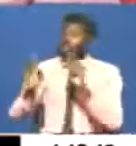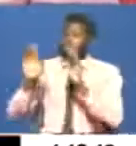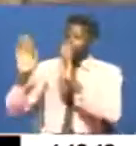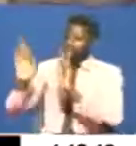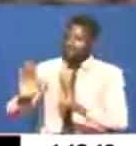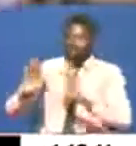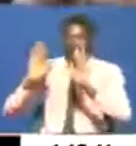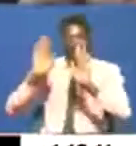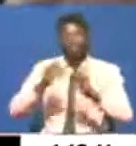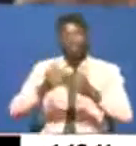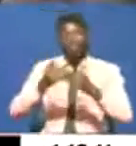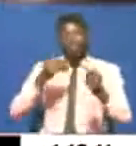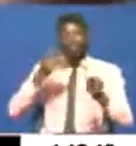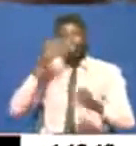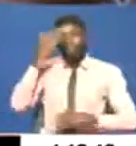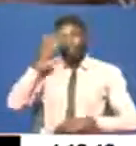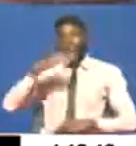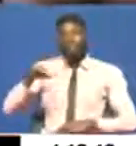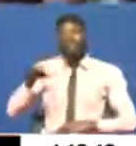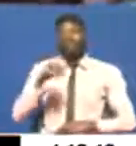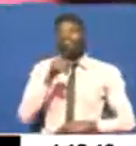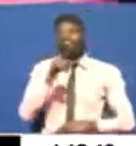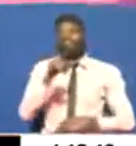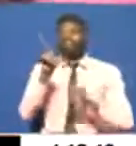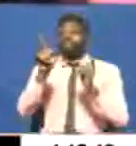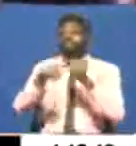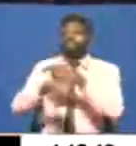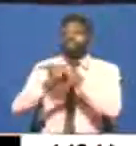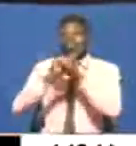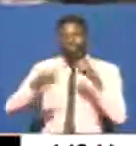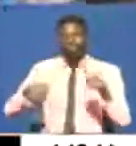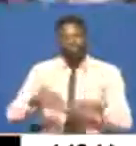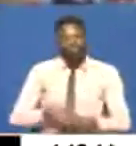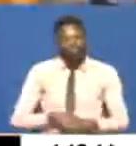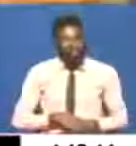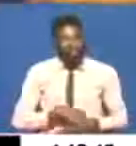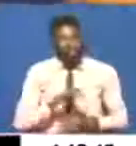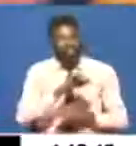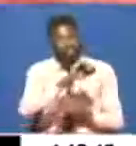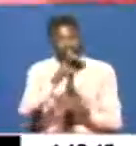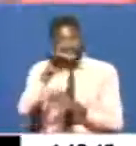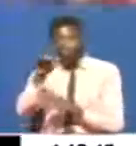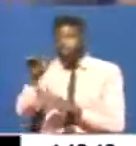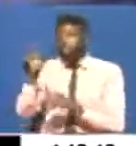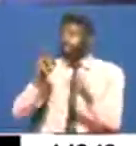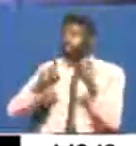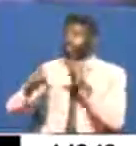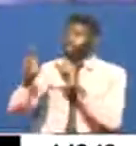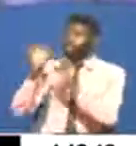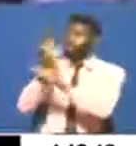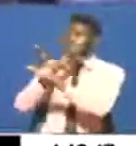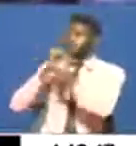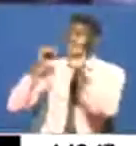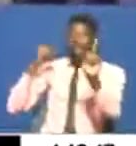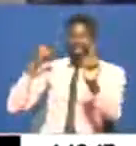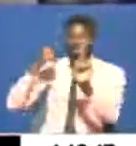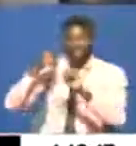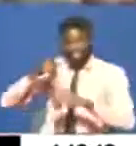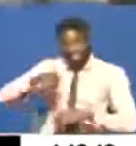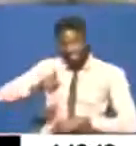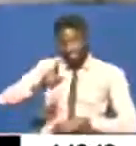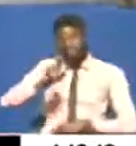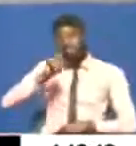bunge kuvunjwa. Tena has challenged presidential aspirants to demonstrate their commitment to resolving unsettled